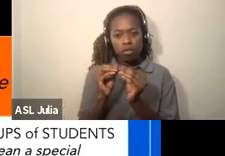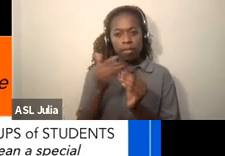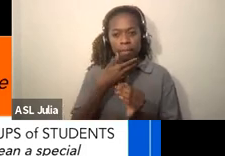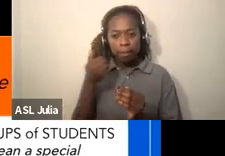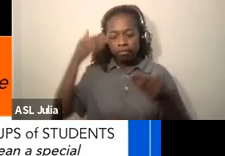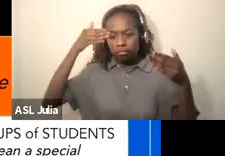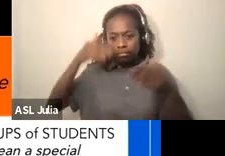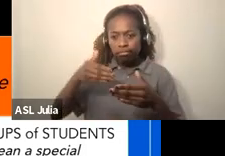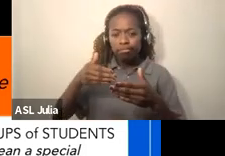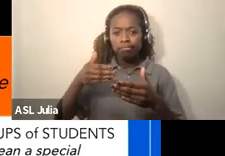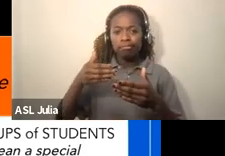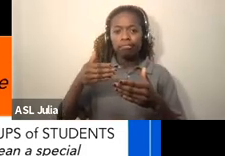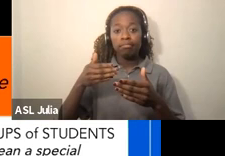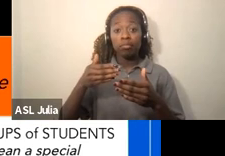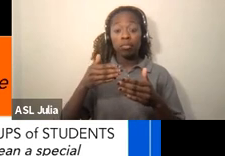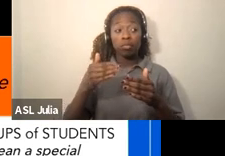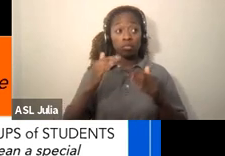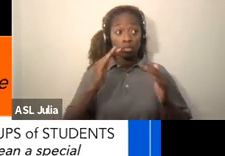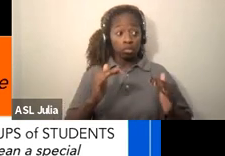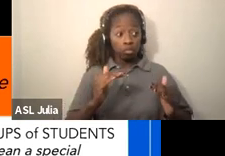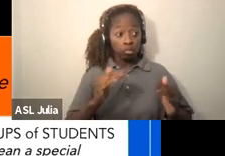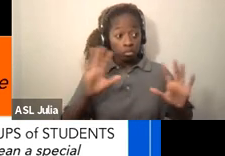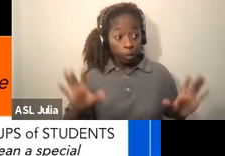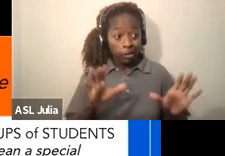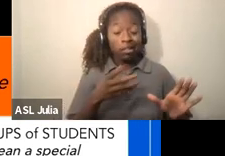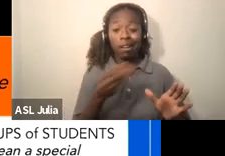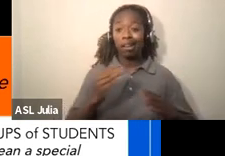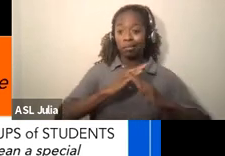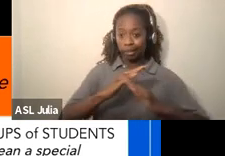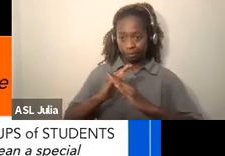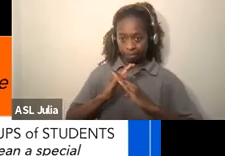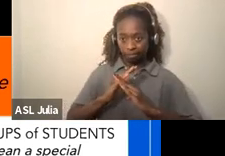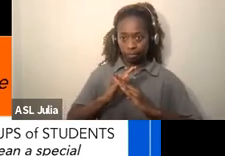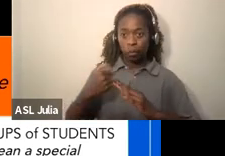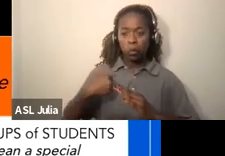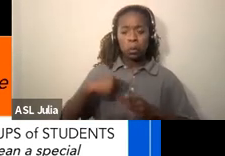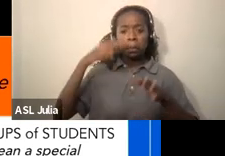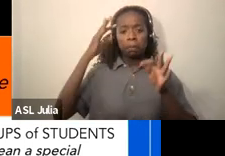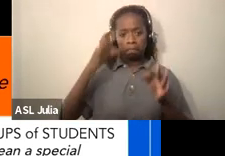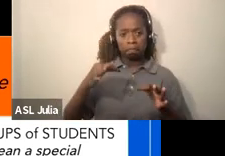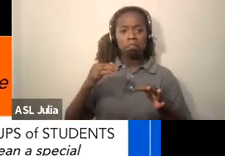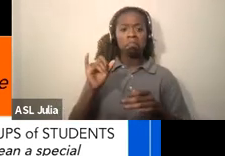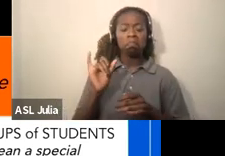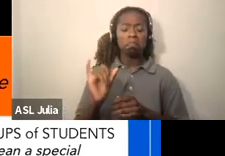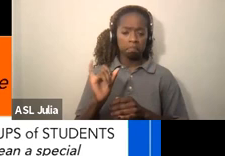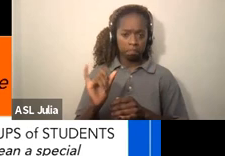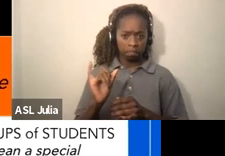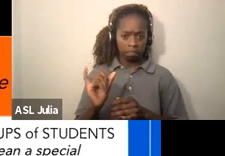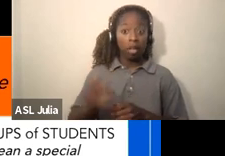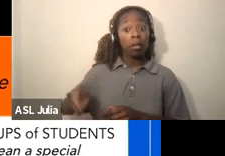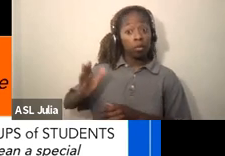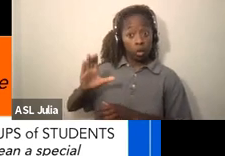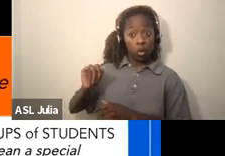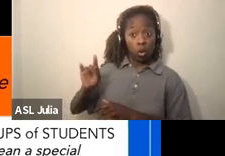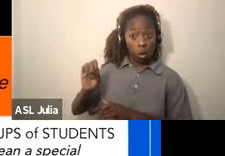on promotion and prevention and what we determined is that we had in past codes we had